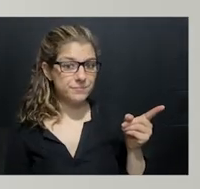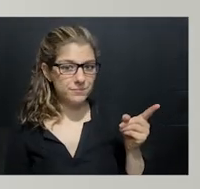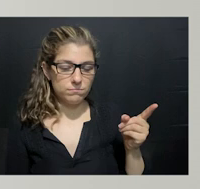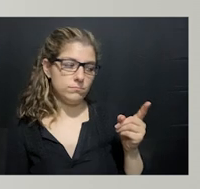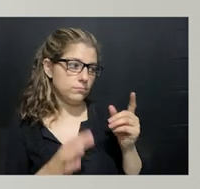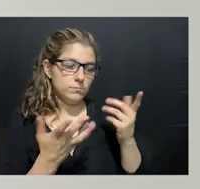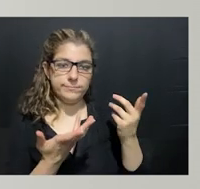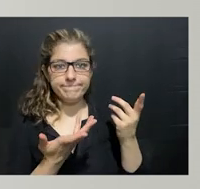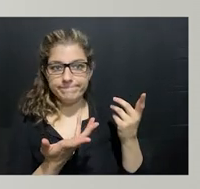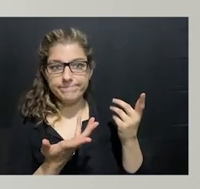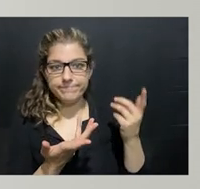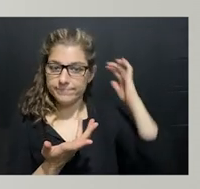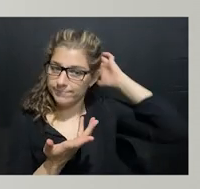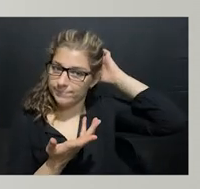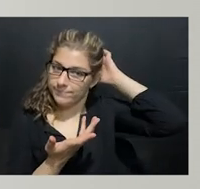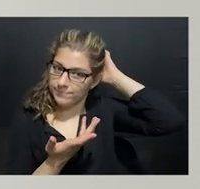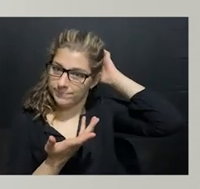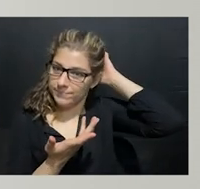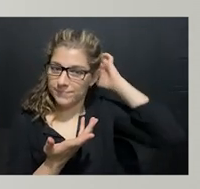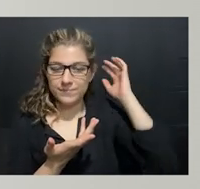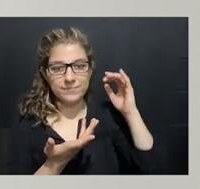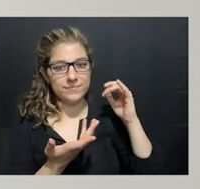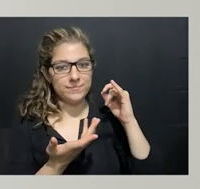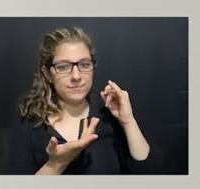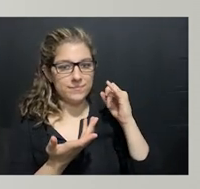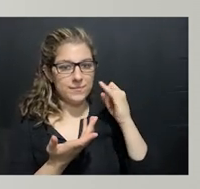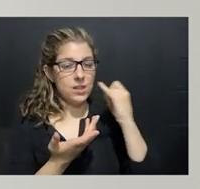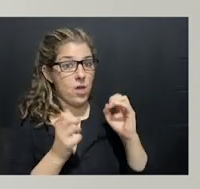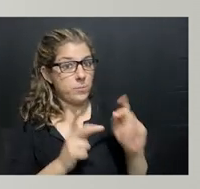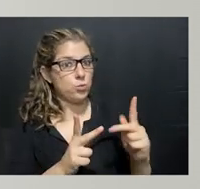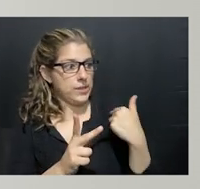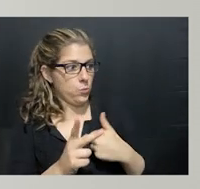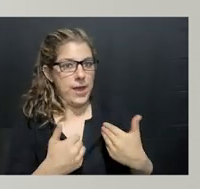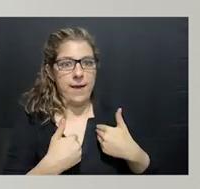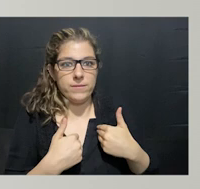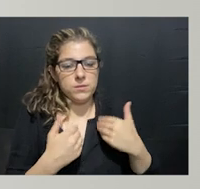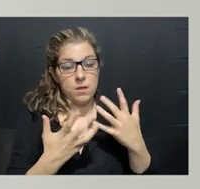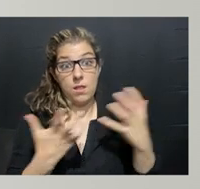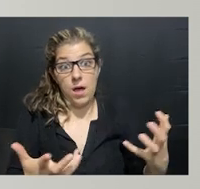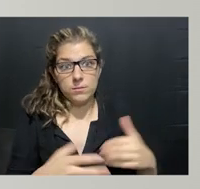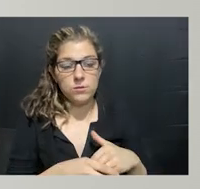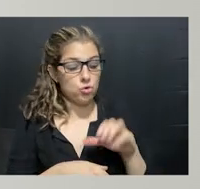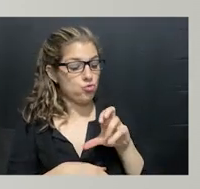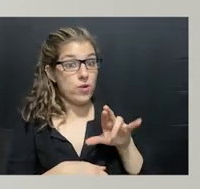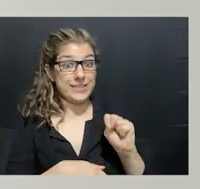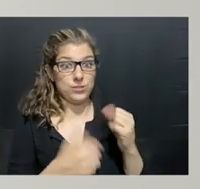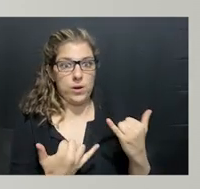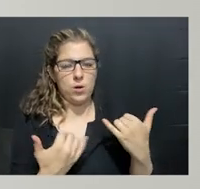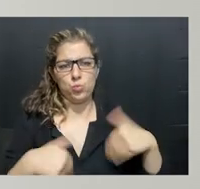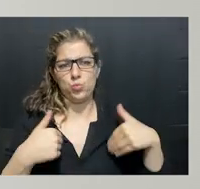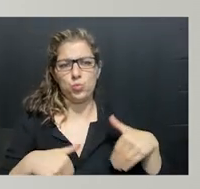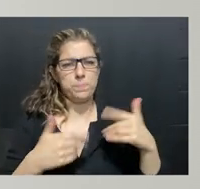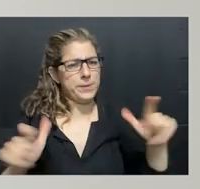concise expression to the notion of the compact, the opportunities that we have, and the crisis that's presented to us. This